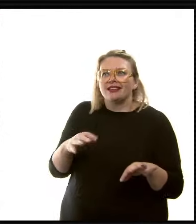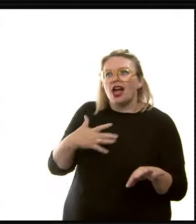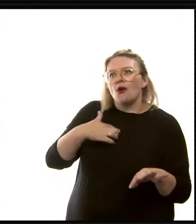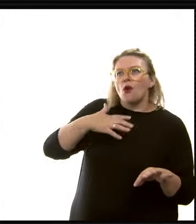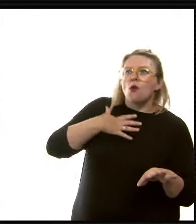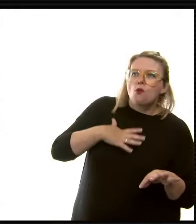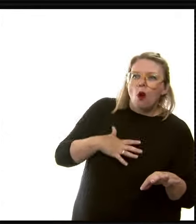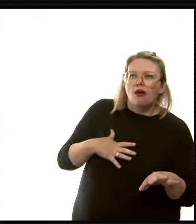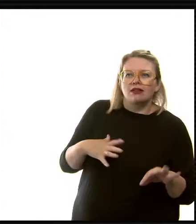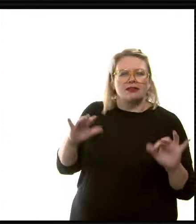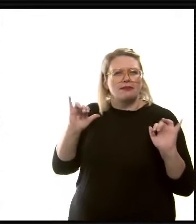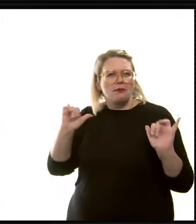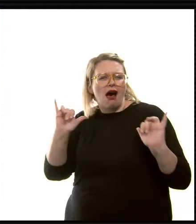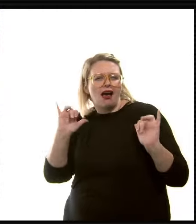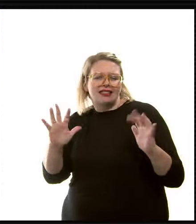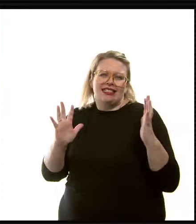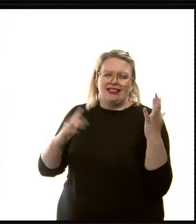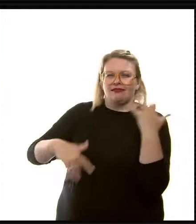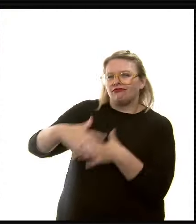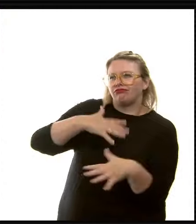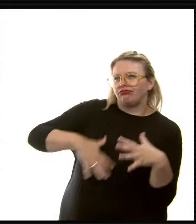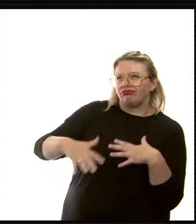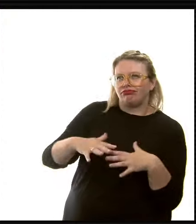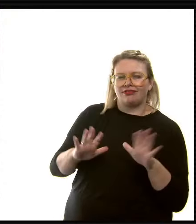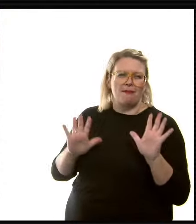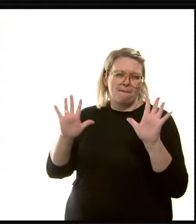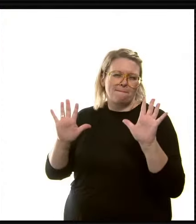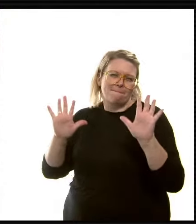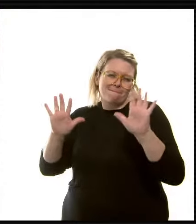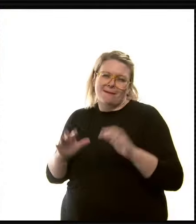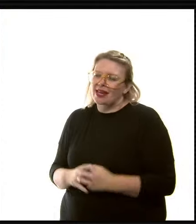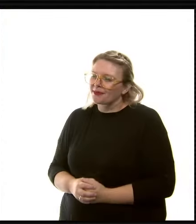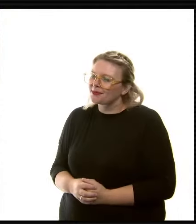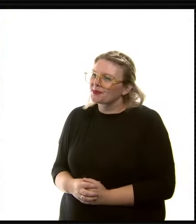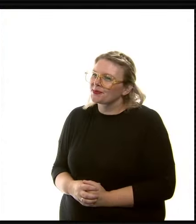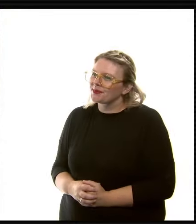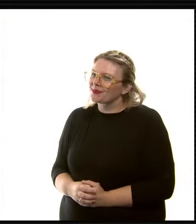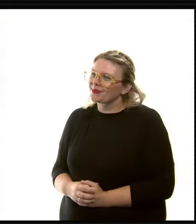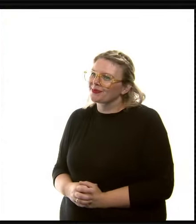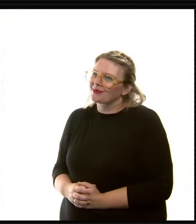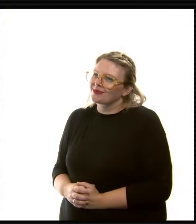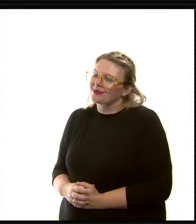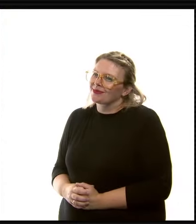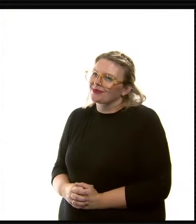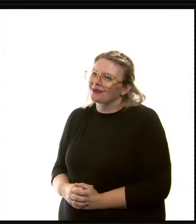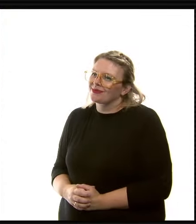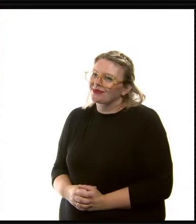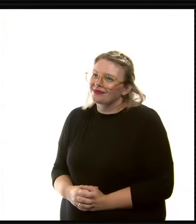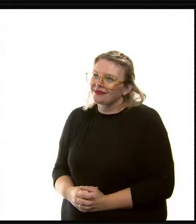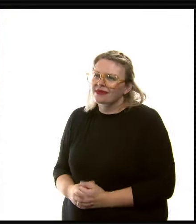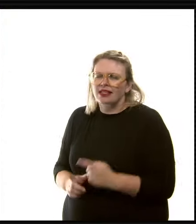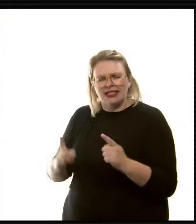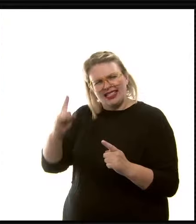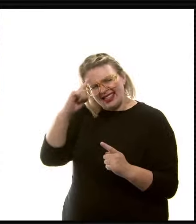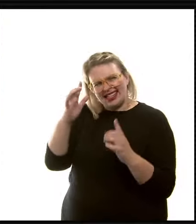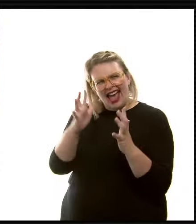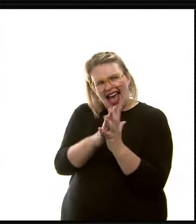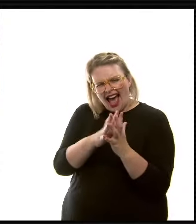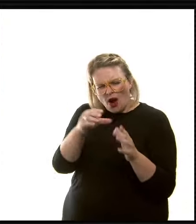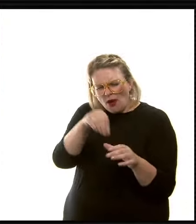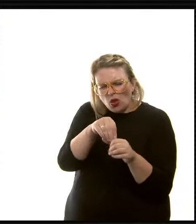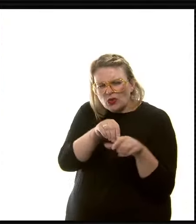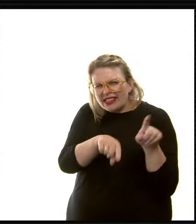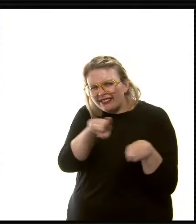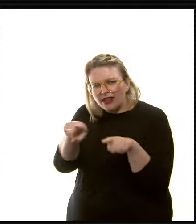can get busy. I like the way the shoulders move when you say that. It's only right. It's only right. It's New York. But, of course, we have to be super inclusive and create, like, a